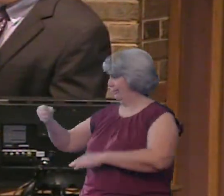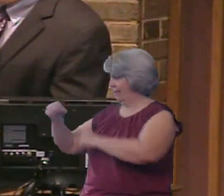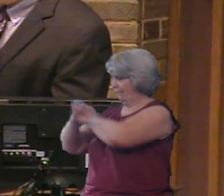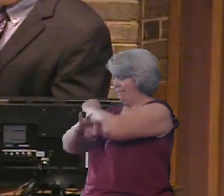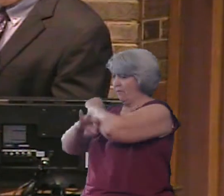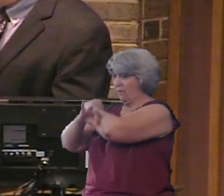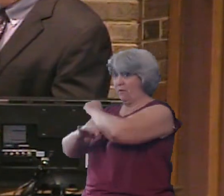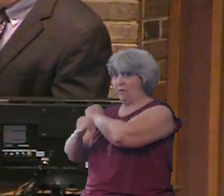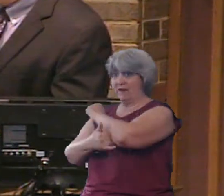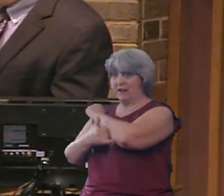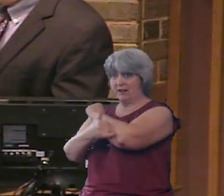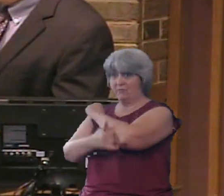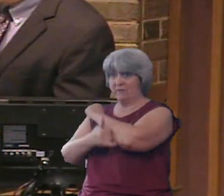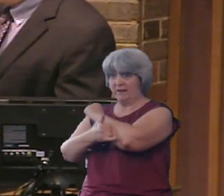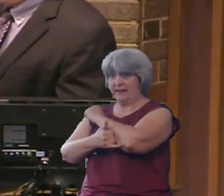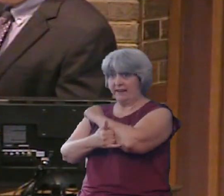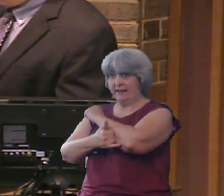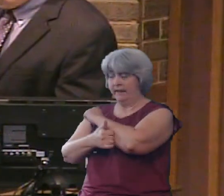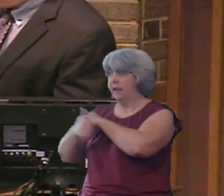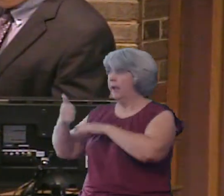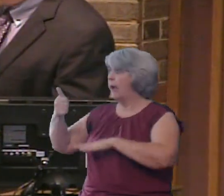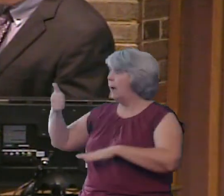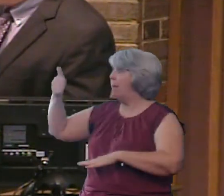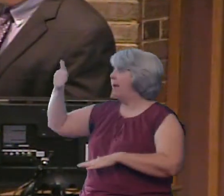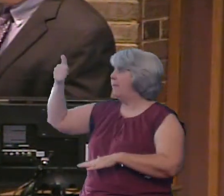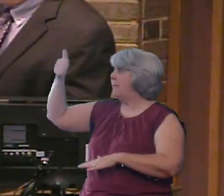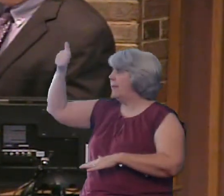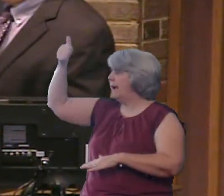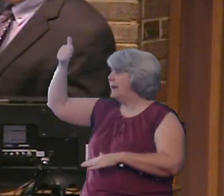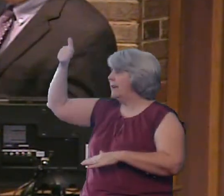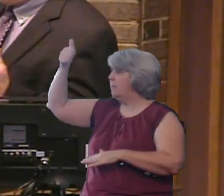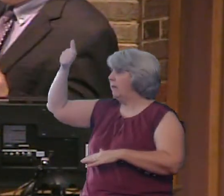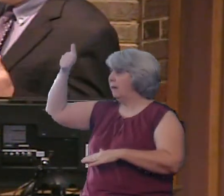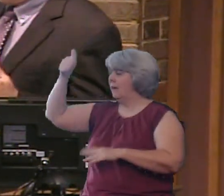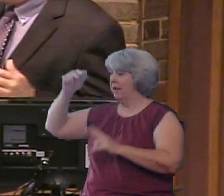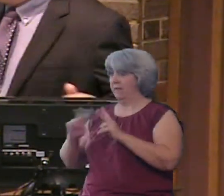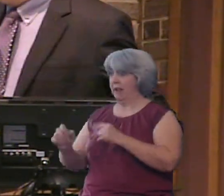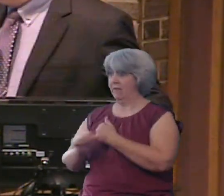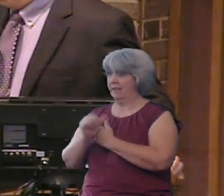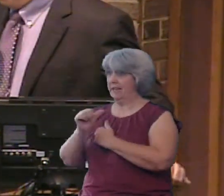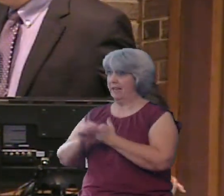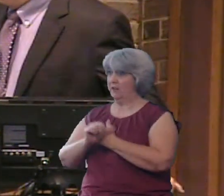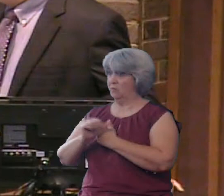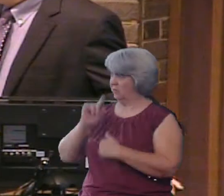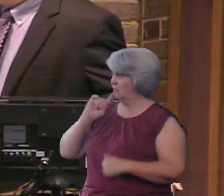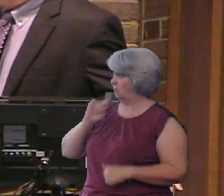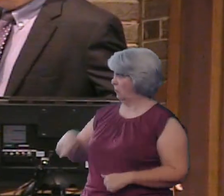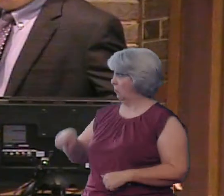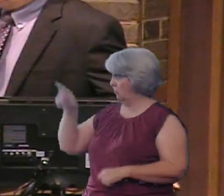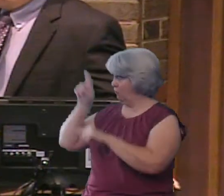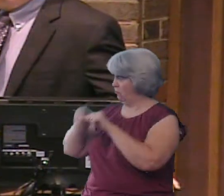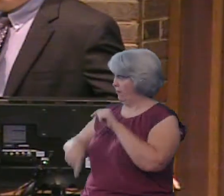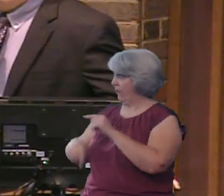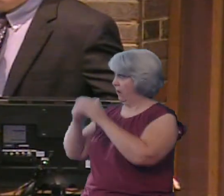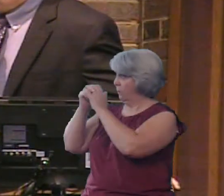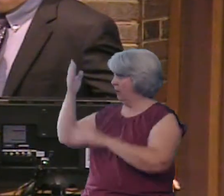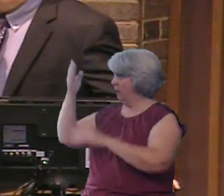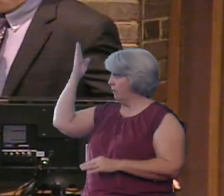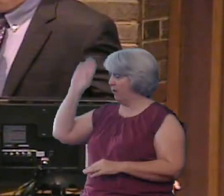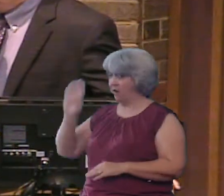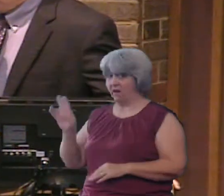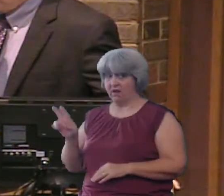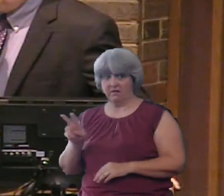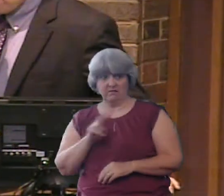position of great power, who was put at great risk to himself if he followed after God, was certainly